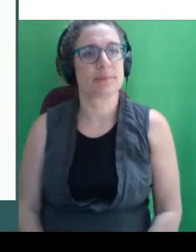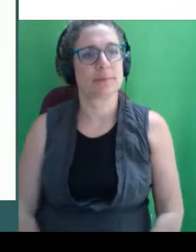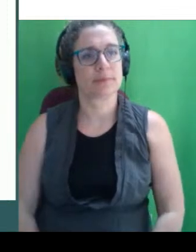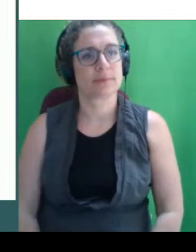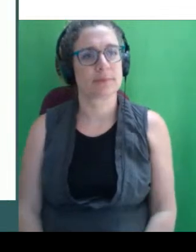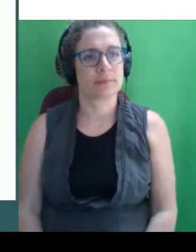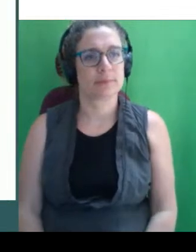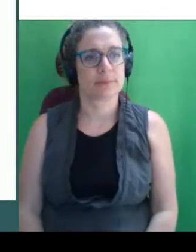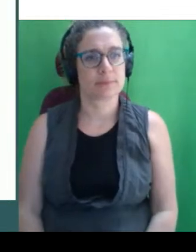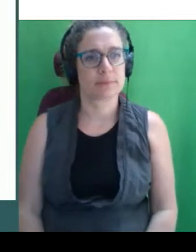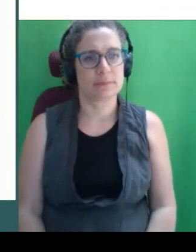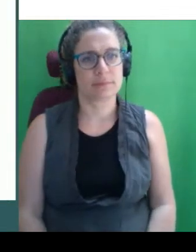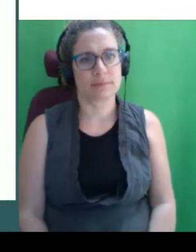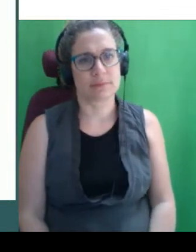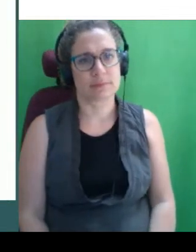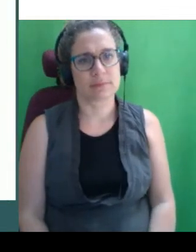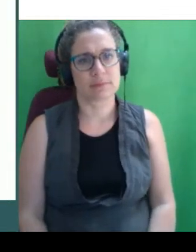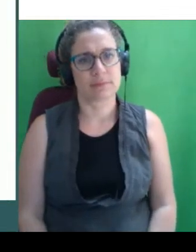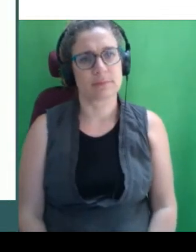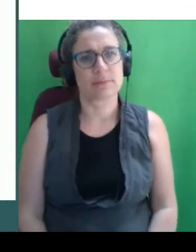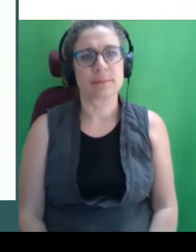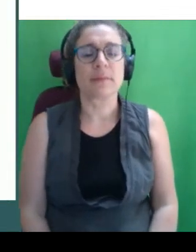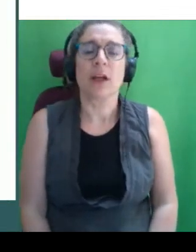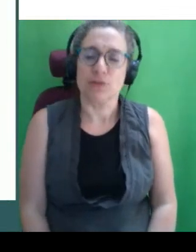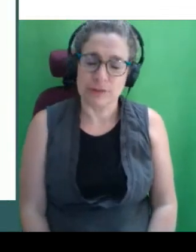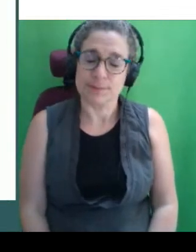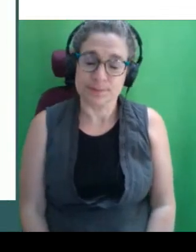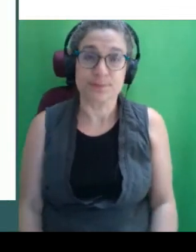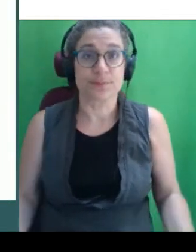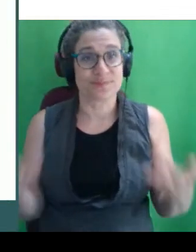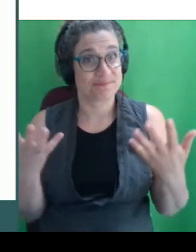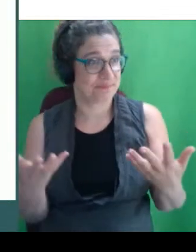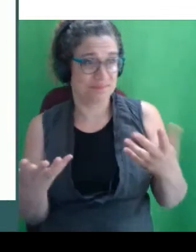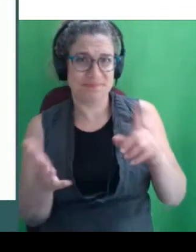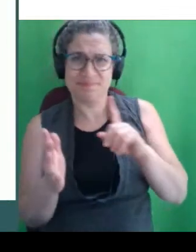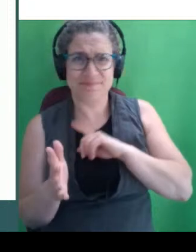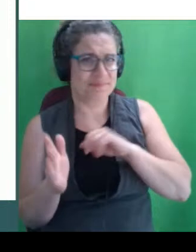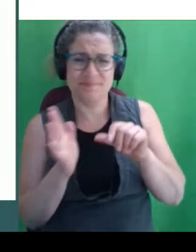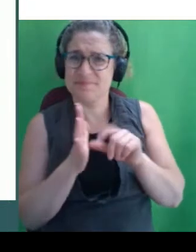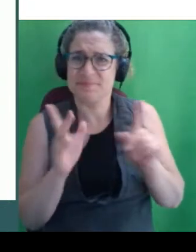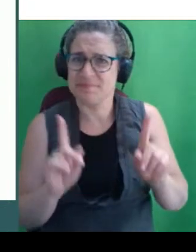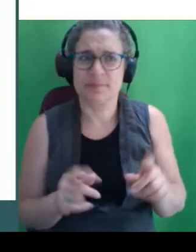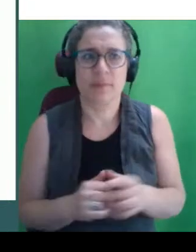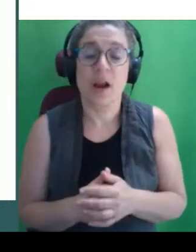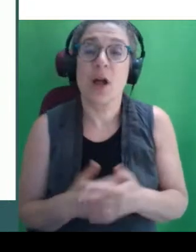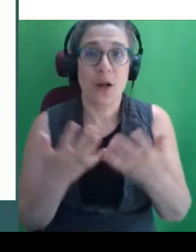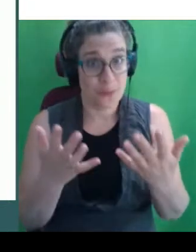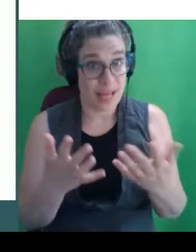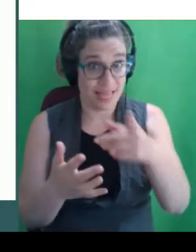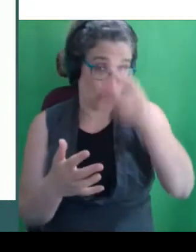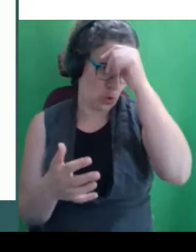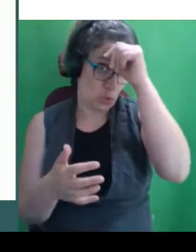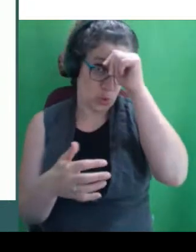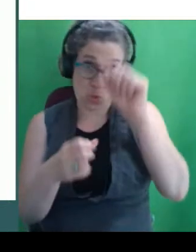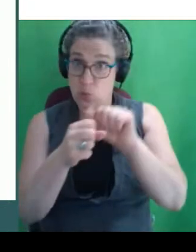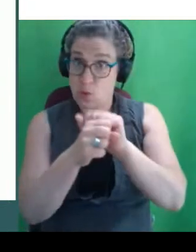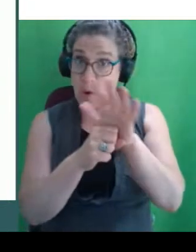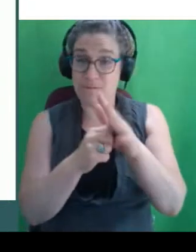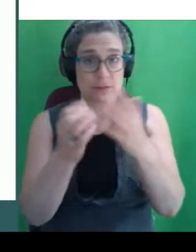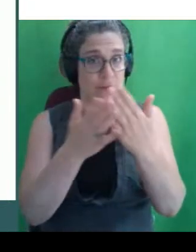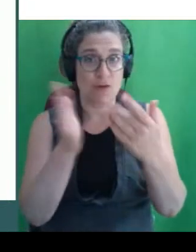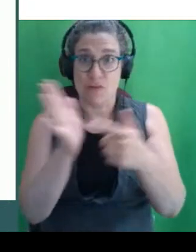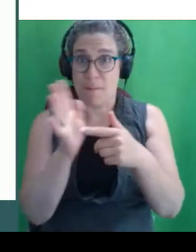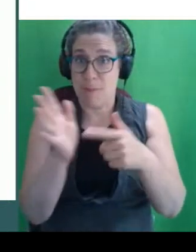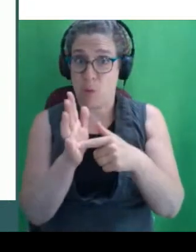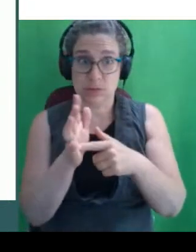So what is the problem? Well, we know in COVID how important our animals have become to